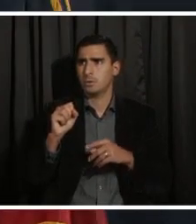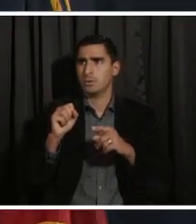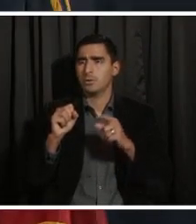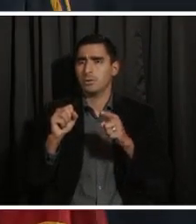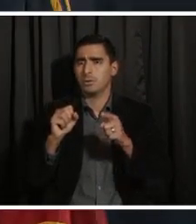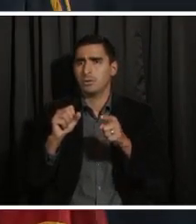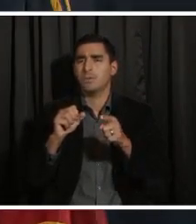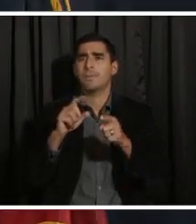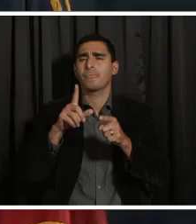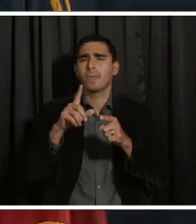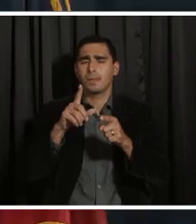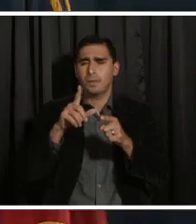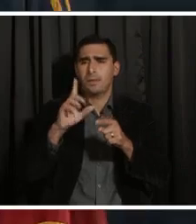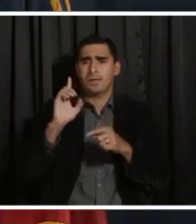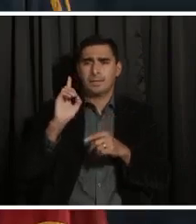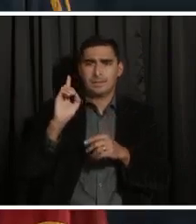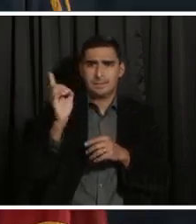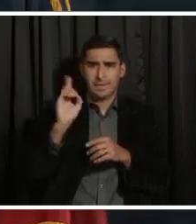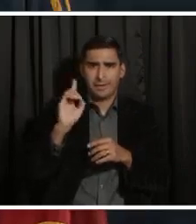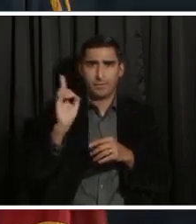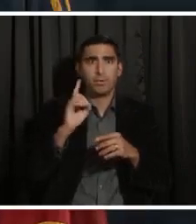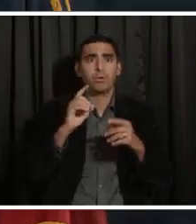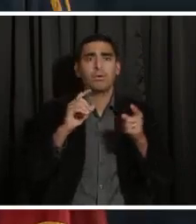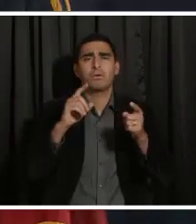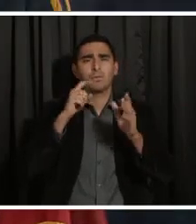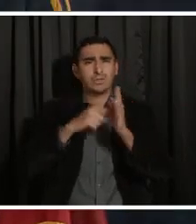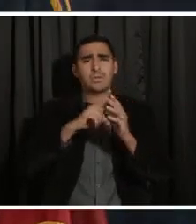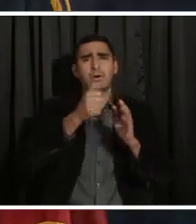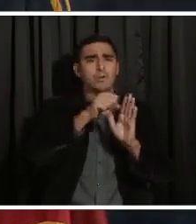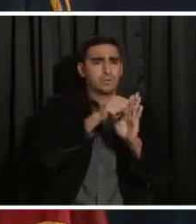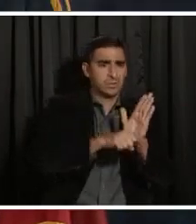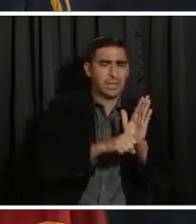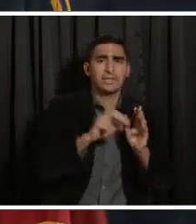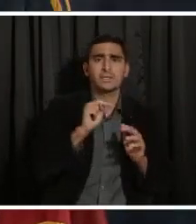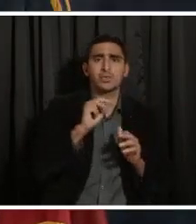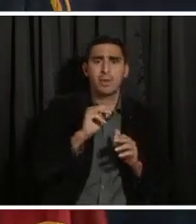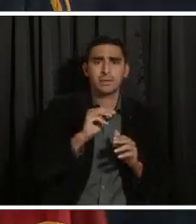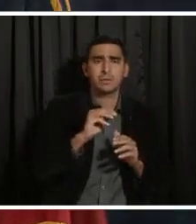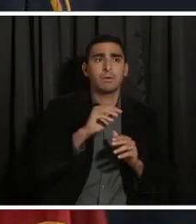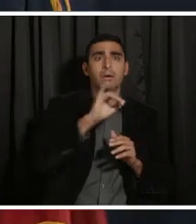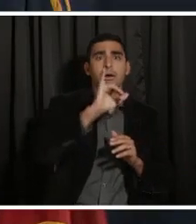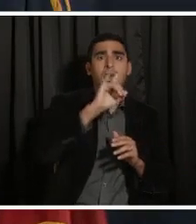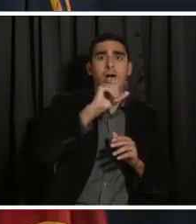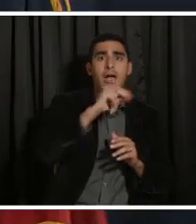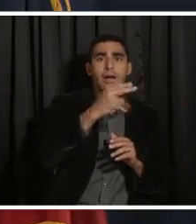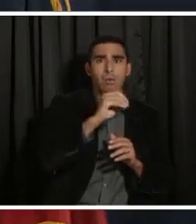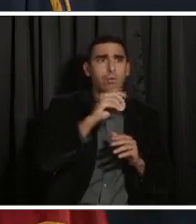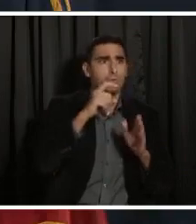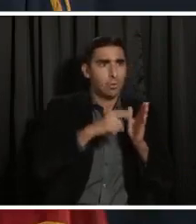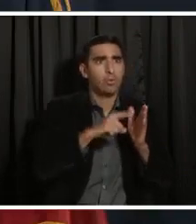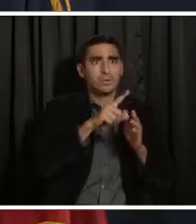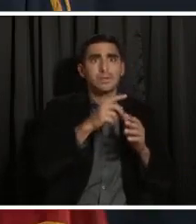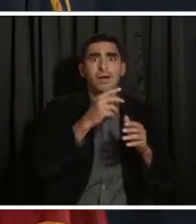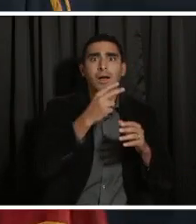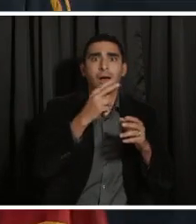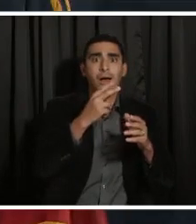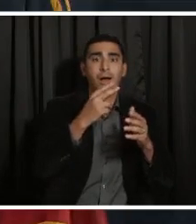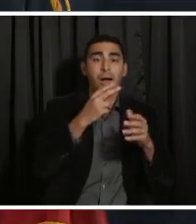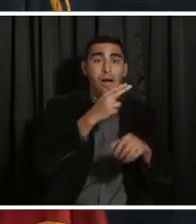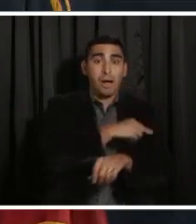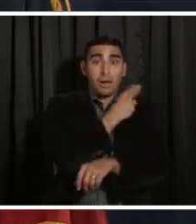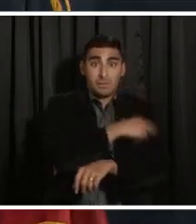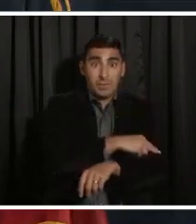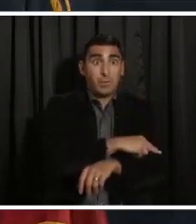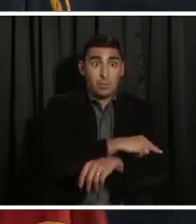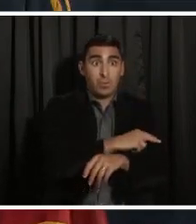care, hospital rationing, as we've seen in Idaho and this week in New Mexico? Is the state close to pulling the trigger on this? Thank